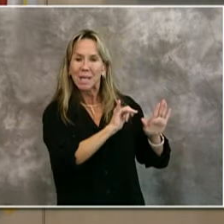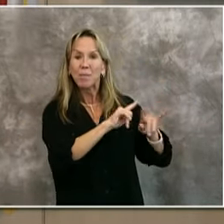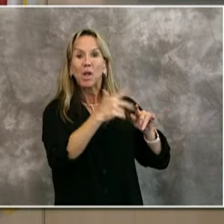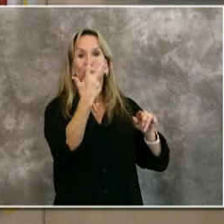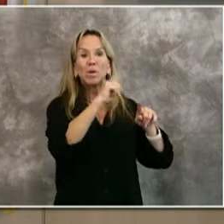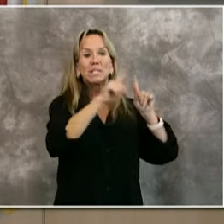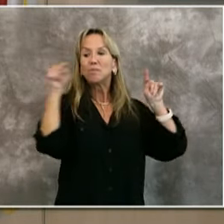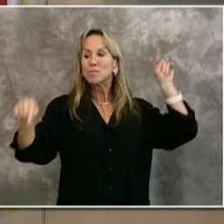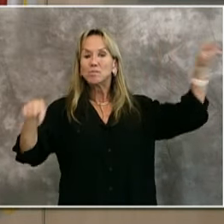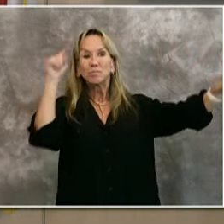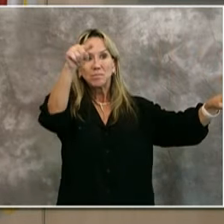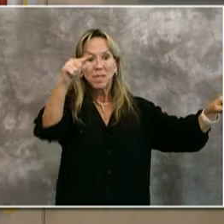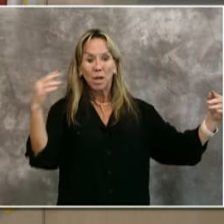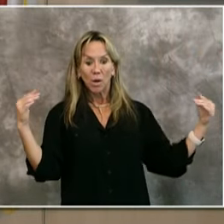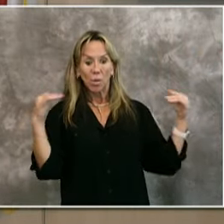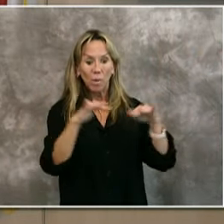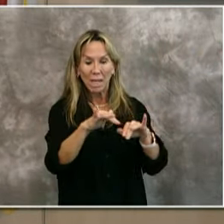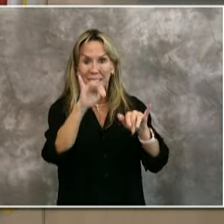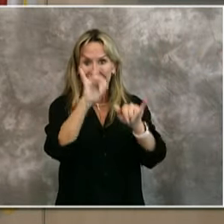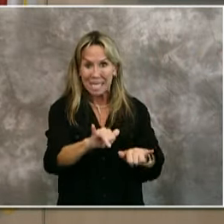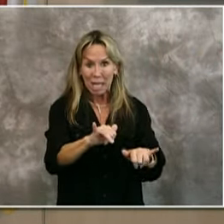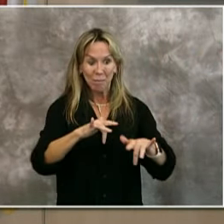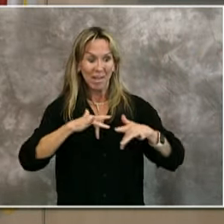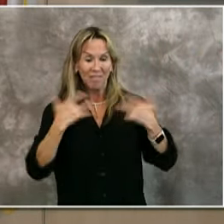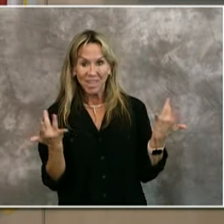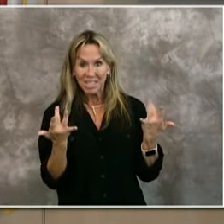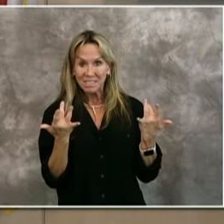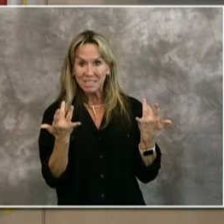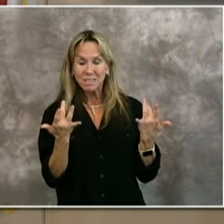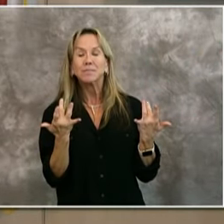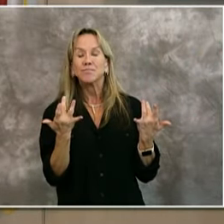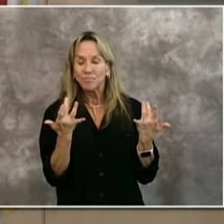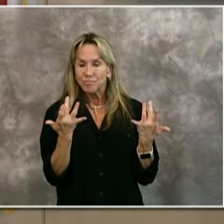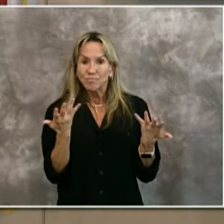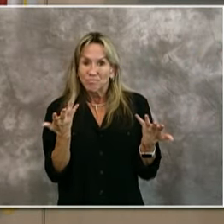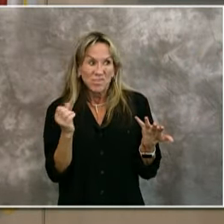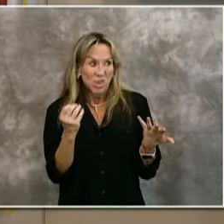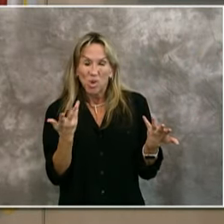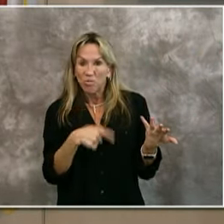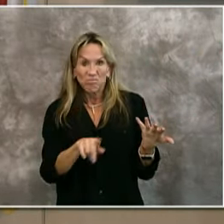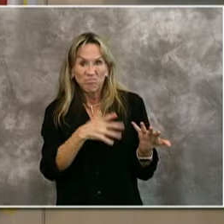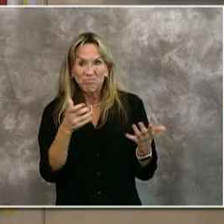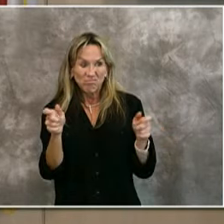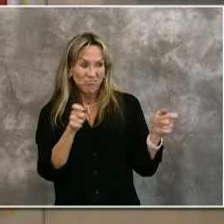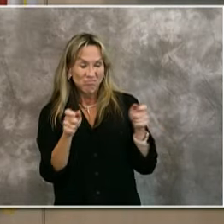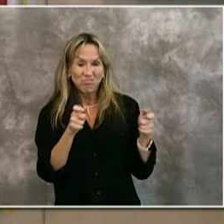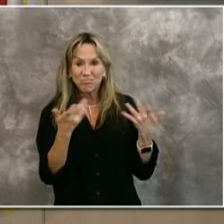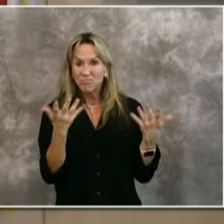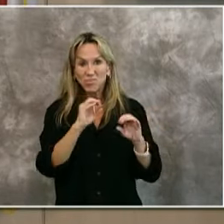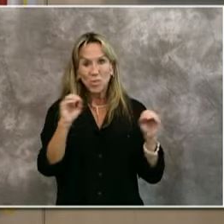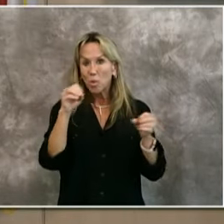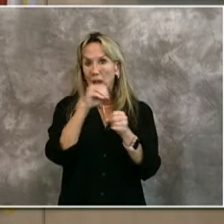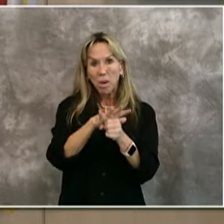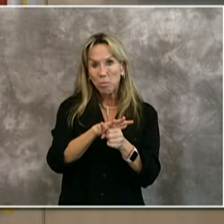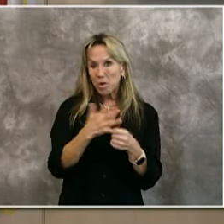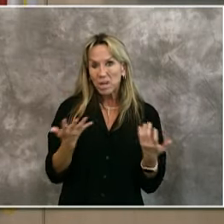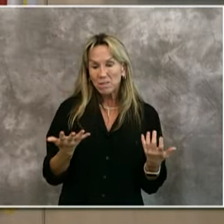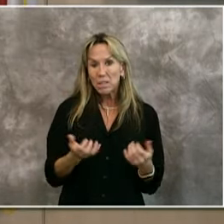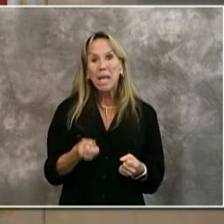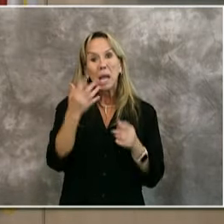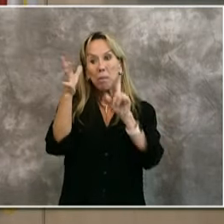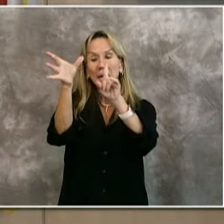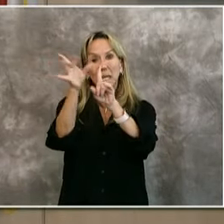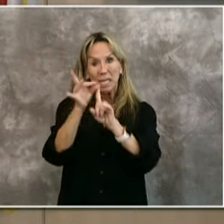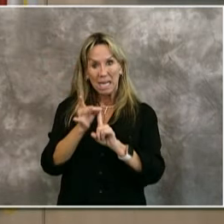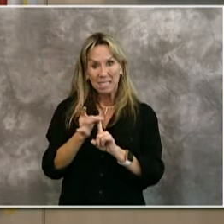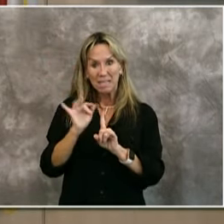the same event. So what that means is that, again, no outbreak, and the number of cases that we have